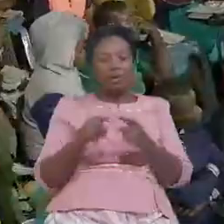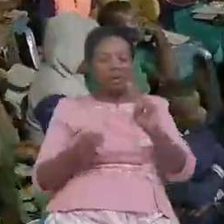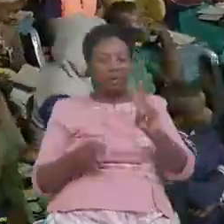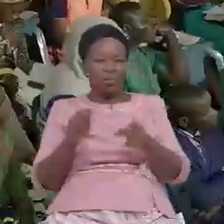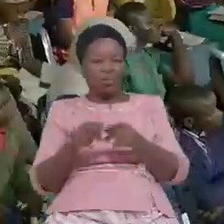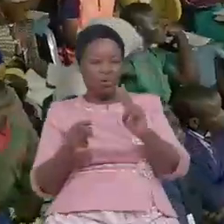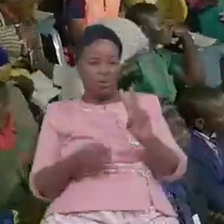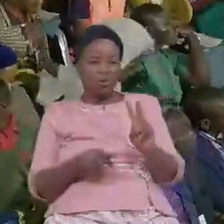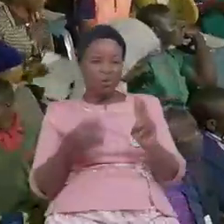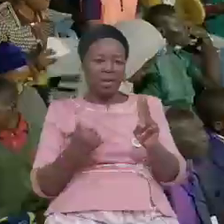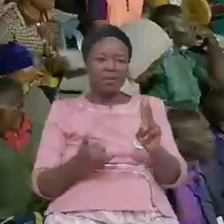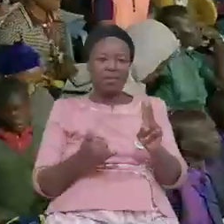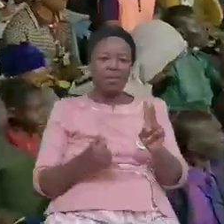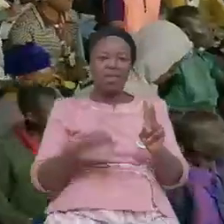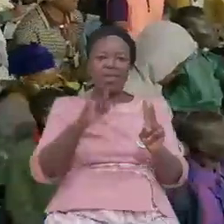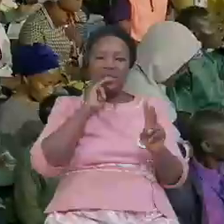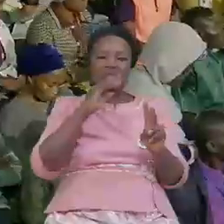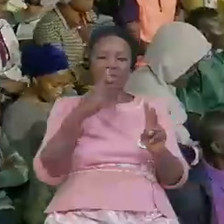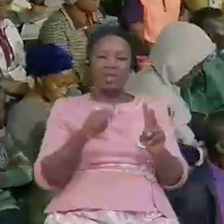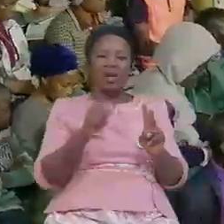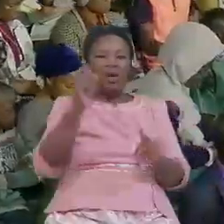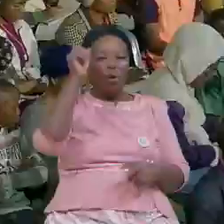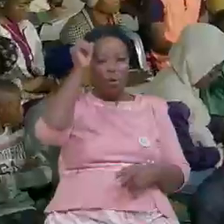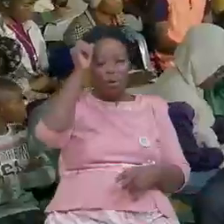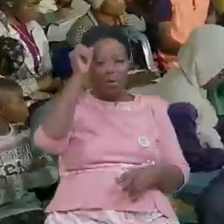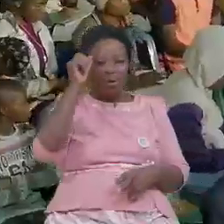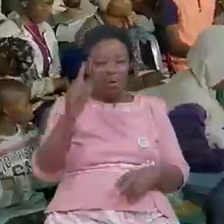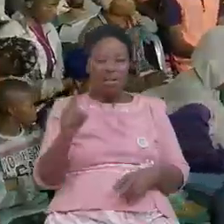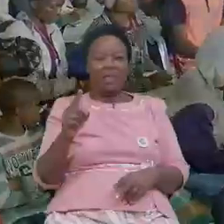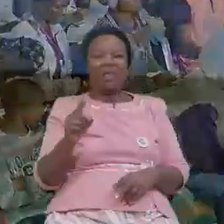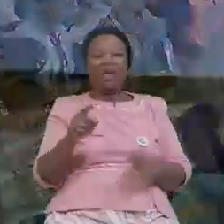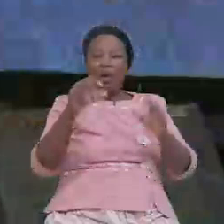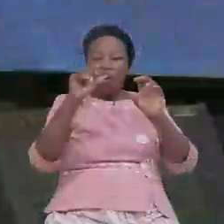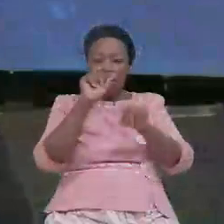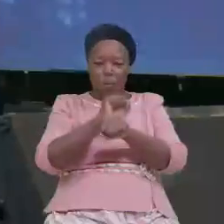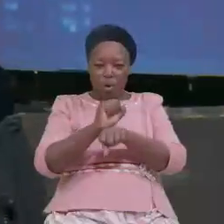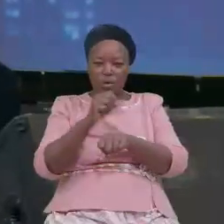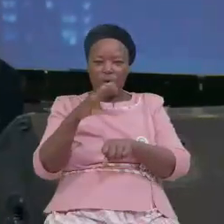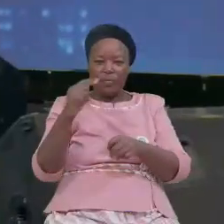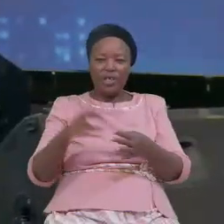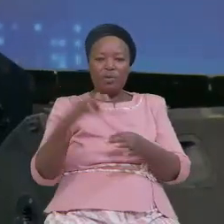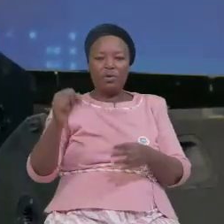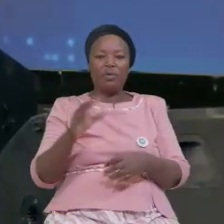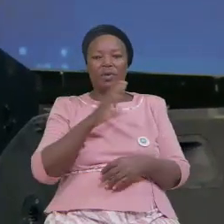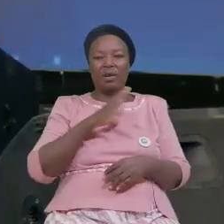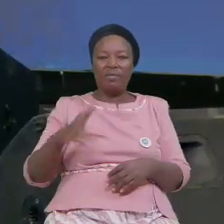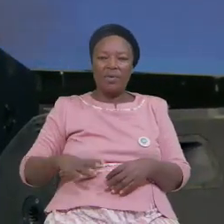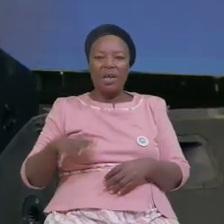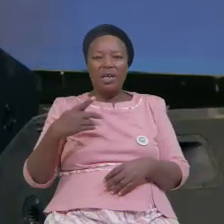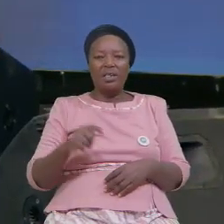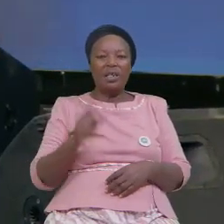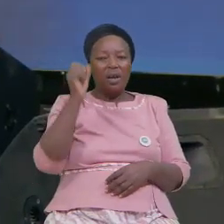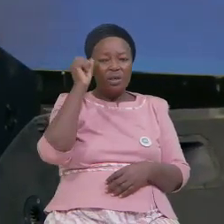Point number two is the perceived works of the Spirit of Christ. The perceived